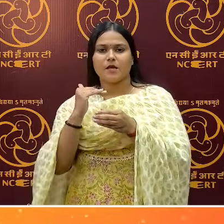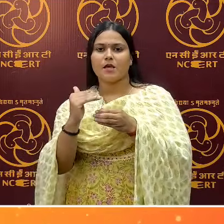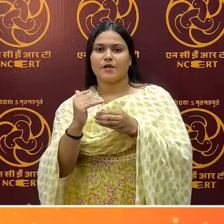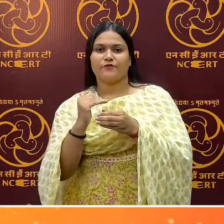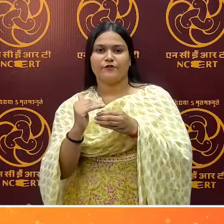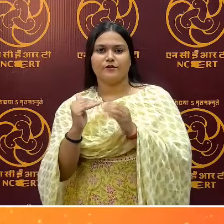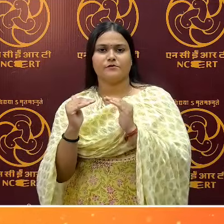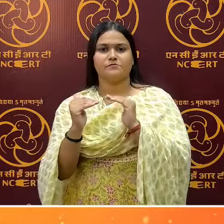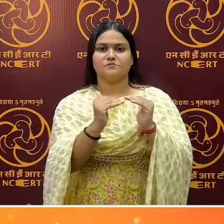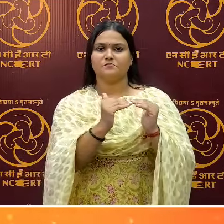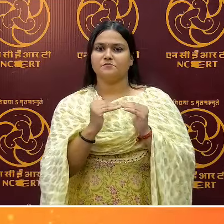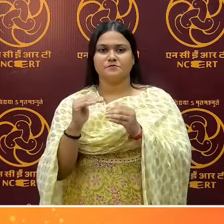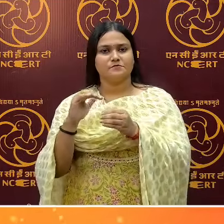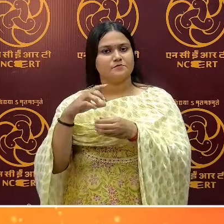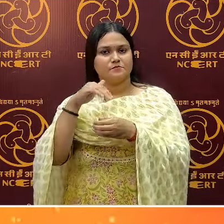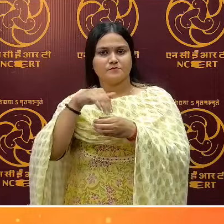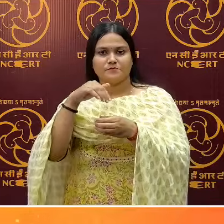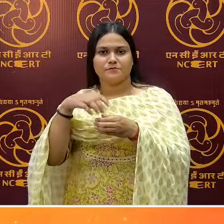water.